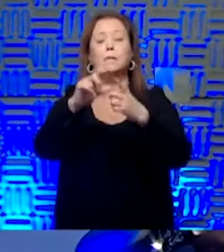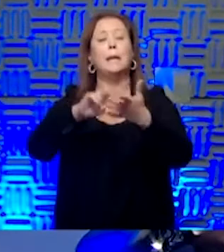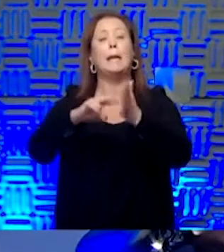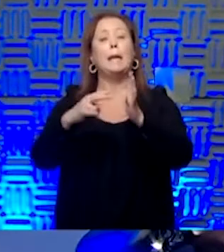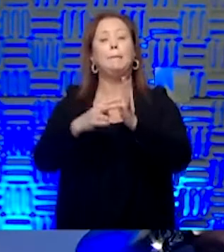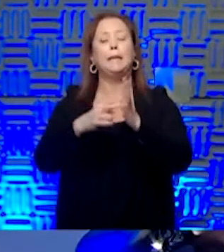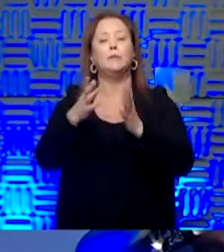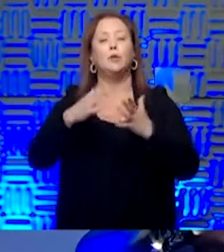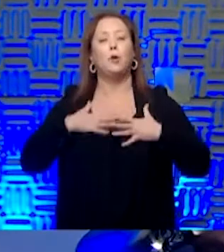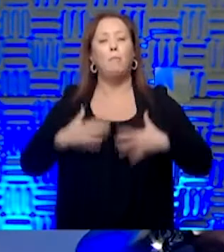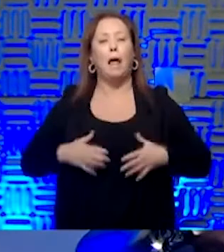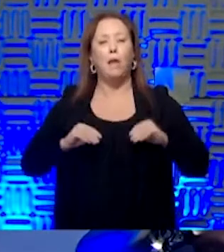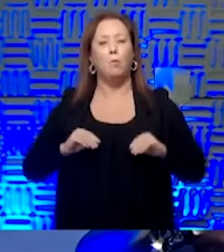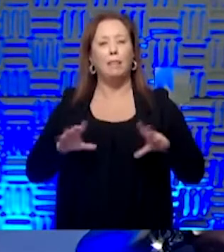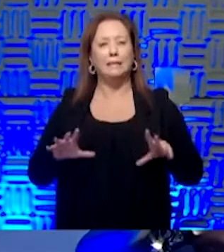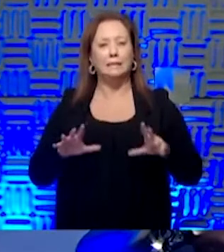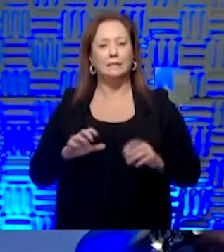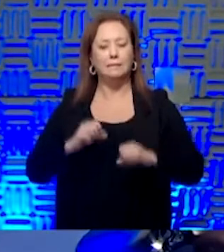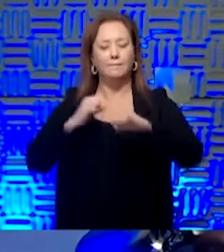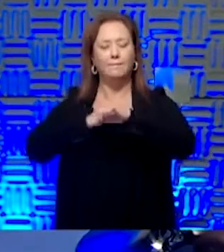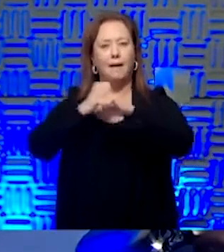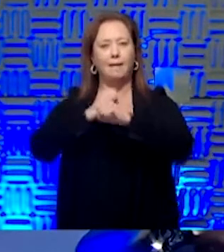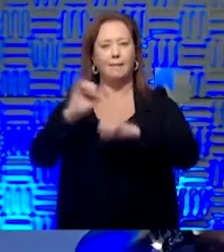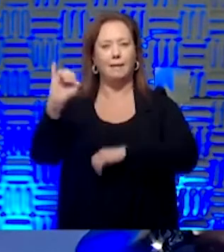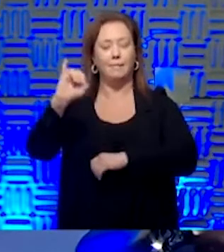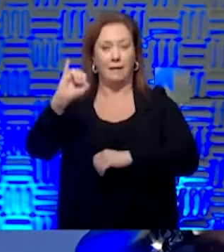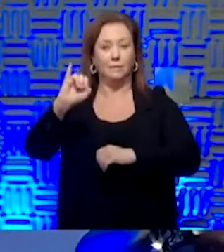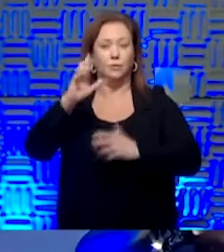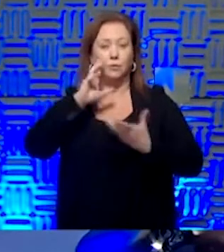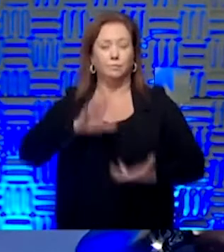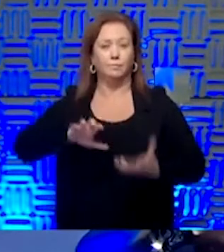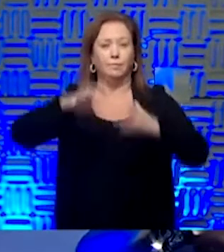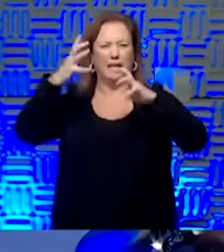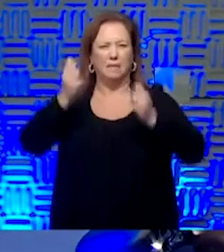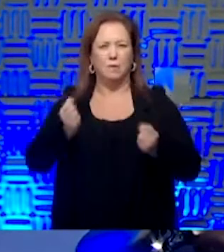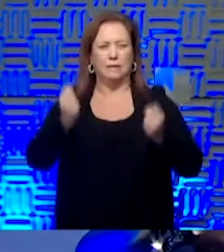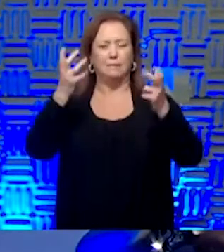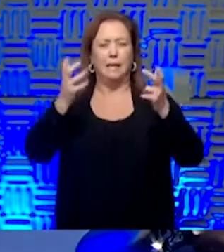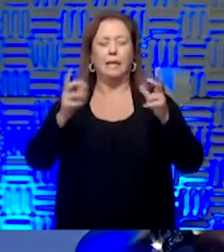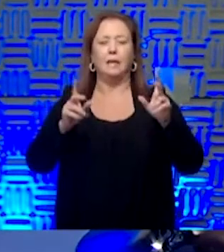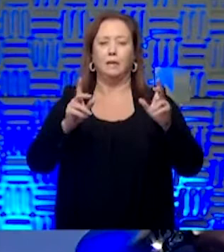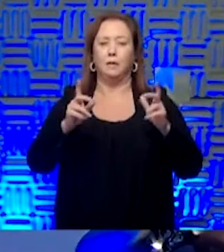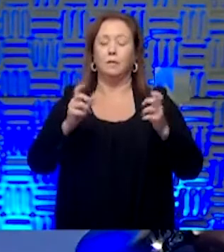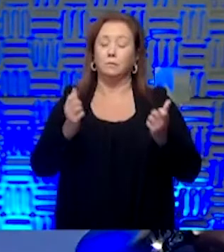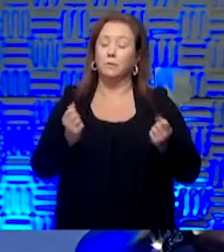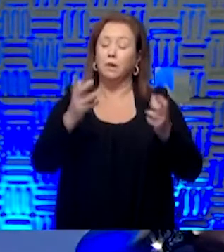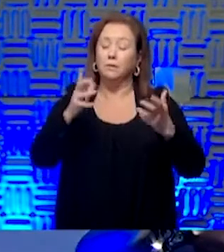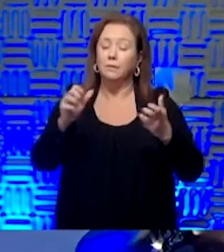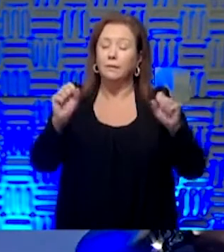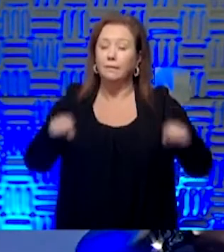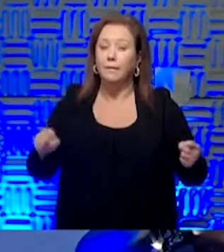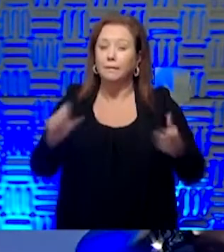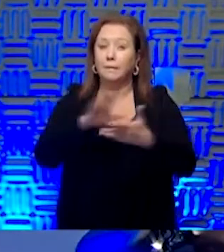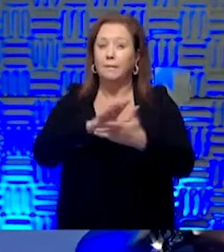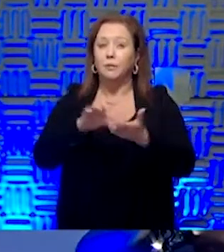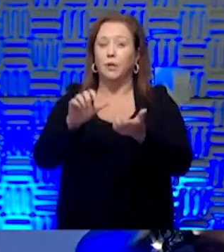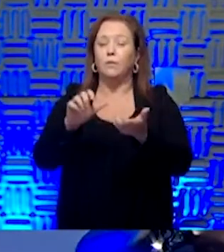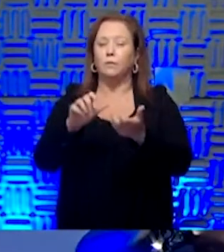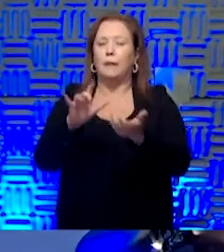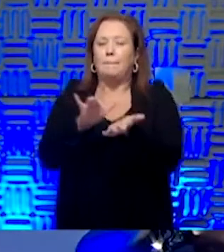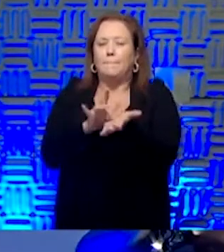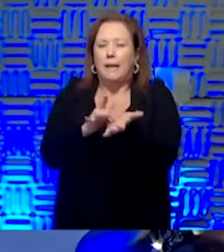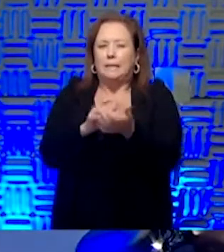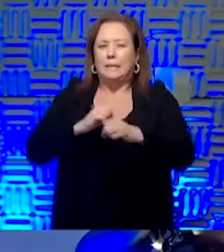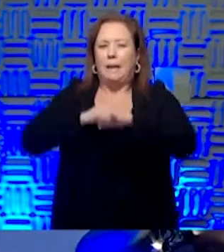to fight infection. And sometimes in the middle of an infection and things go a little haywire, releases too many. That causes a lot of other damage. There's a drug that may block some of